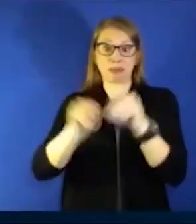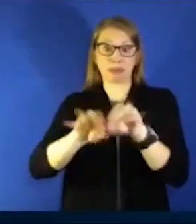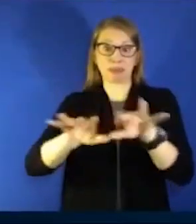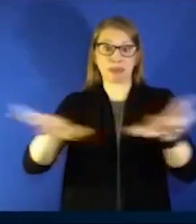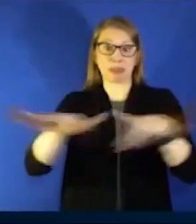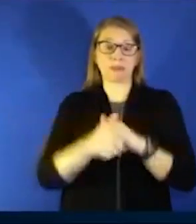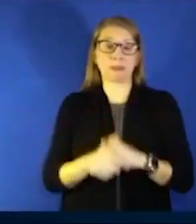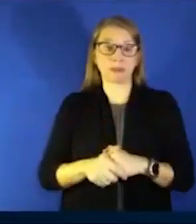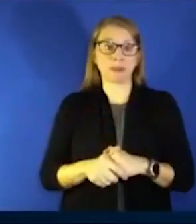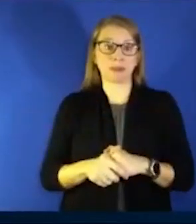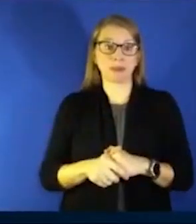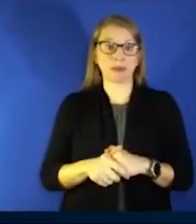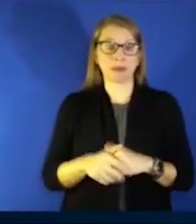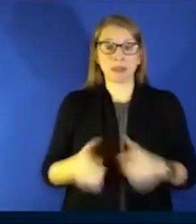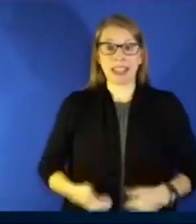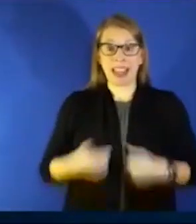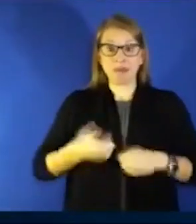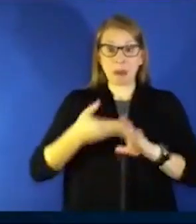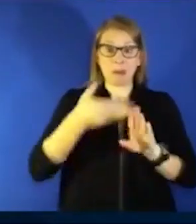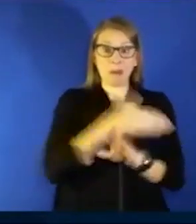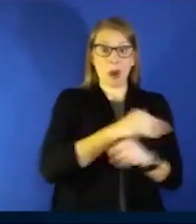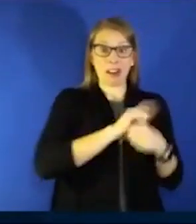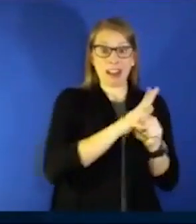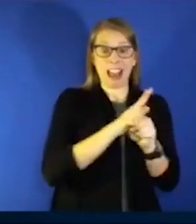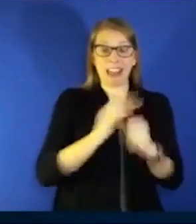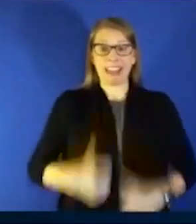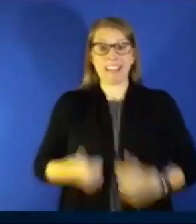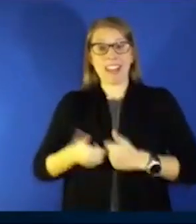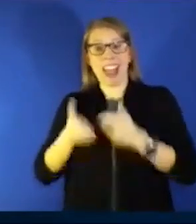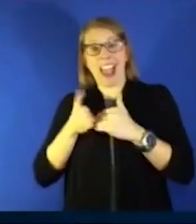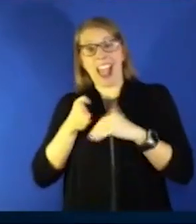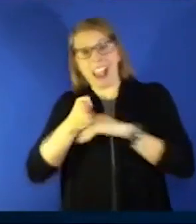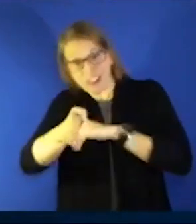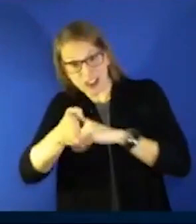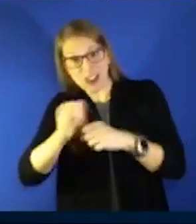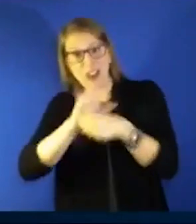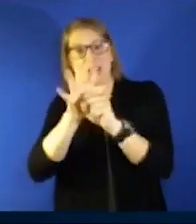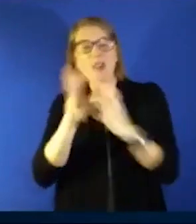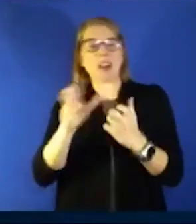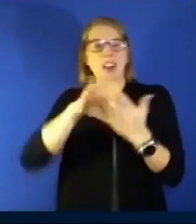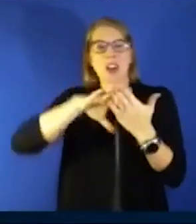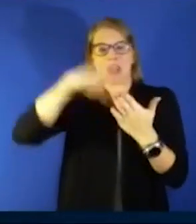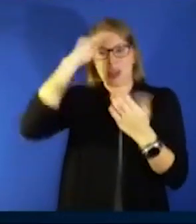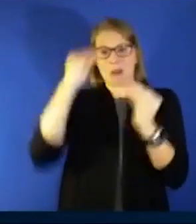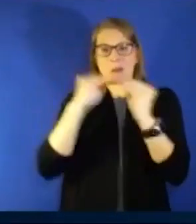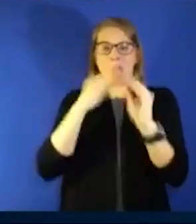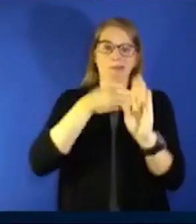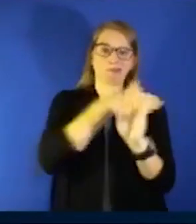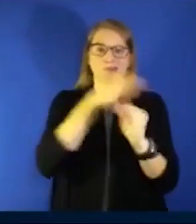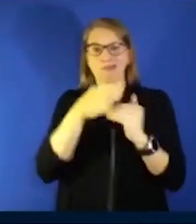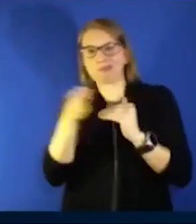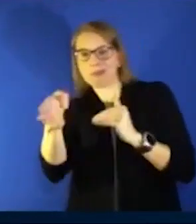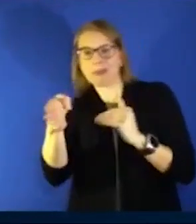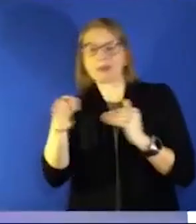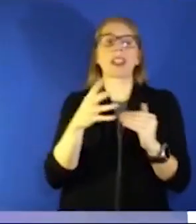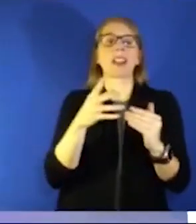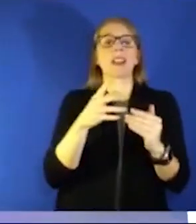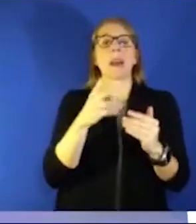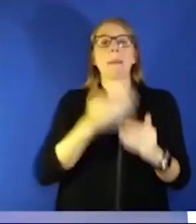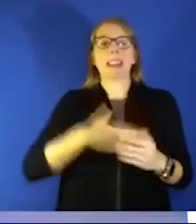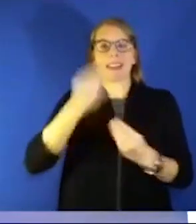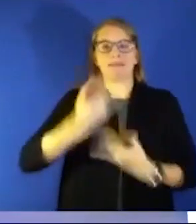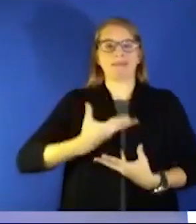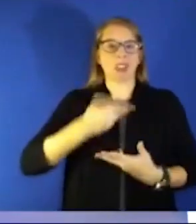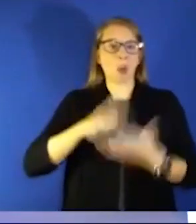life was before COVID, and life will be after COVID. So we want to hear and learn more about that as well. So always share what you're learning in those meetings, please. But as